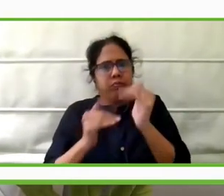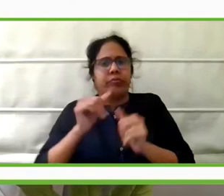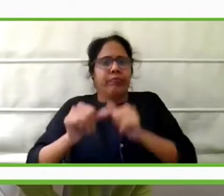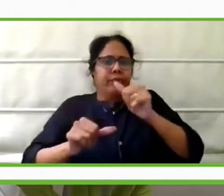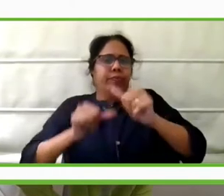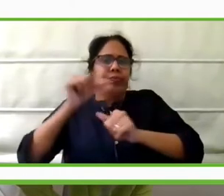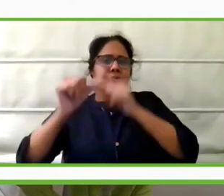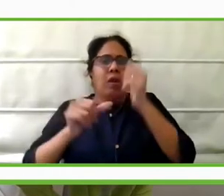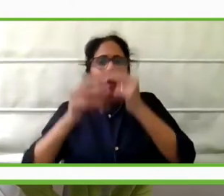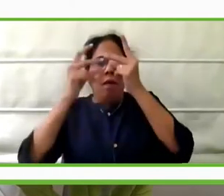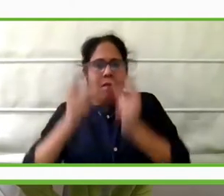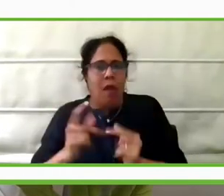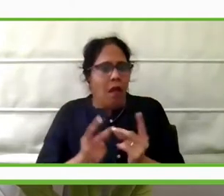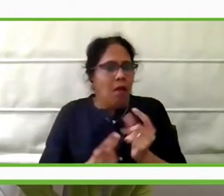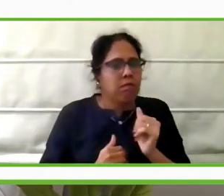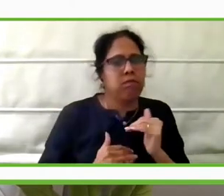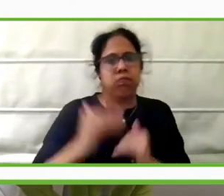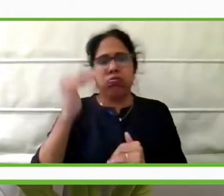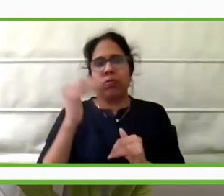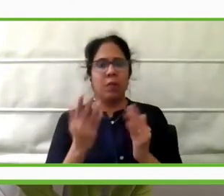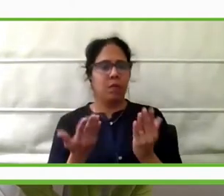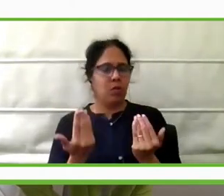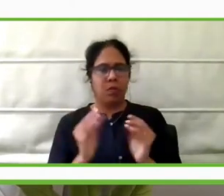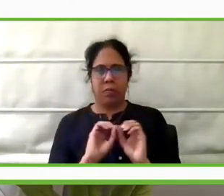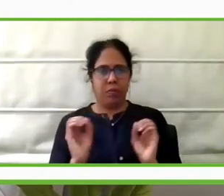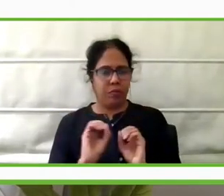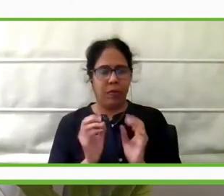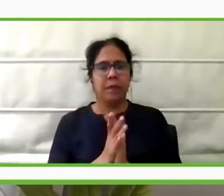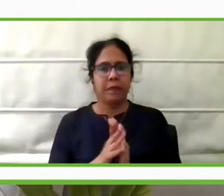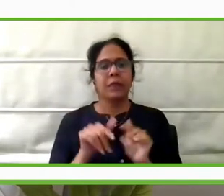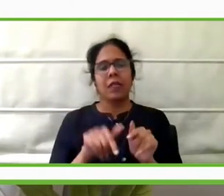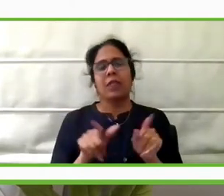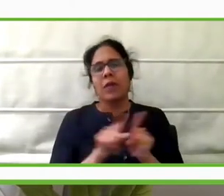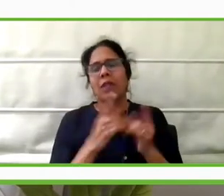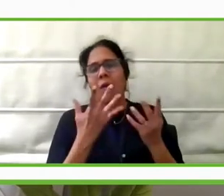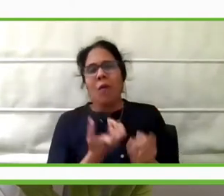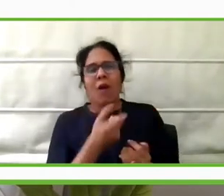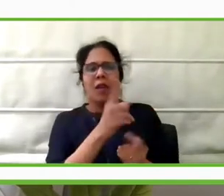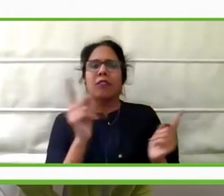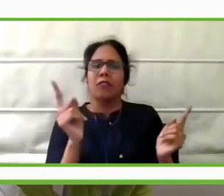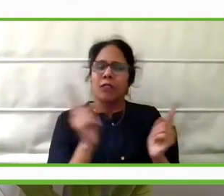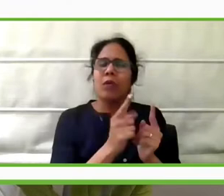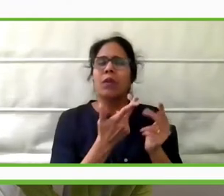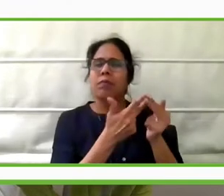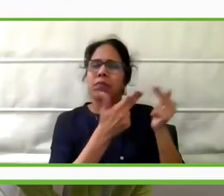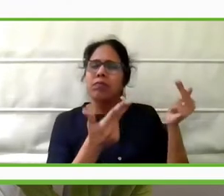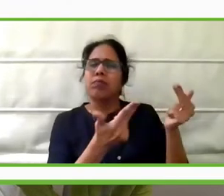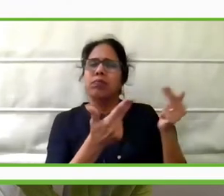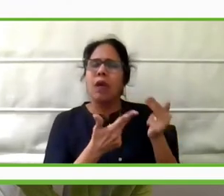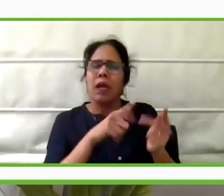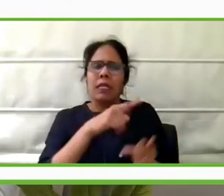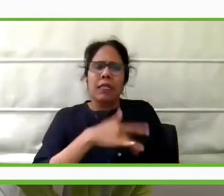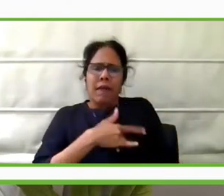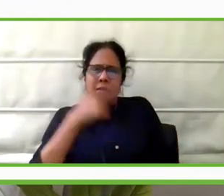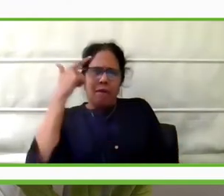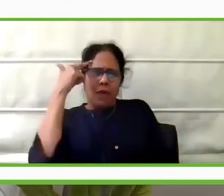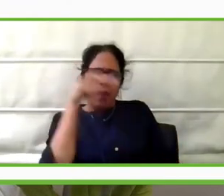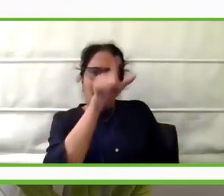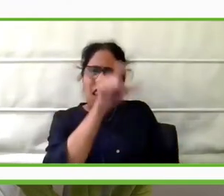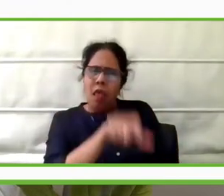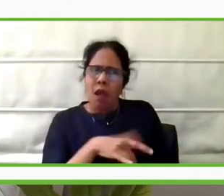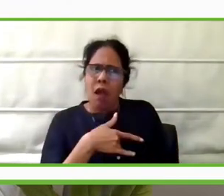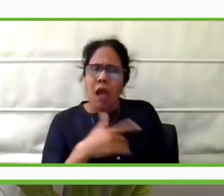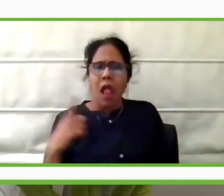We're not going to get there overnight. But I wonder if you could just speak a little bit to how we can imagine people with disabilities in